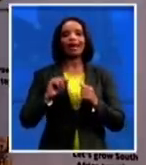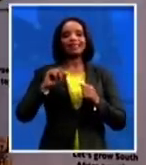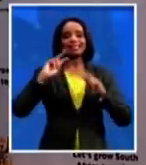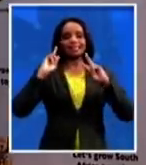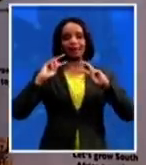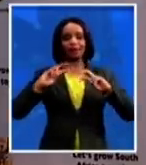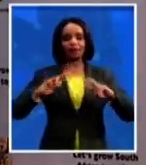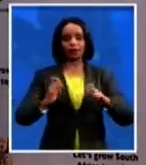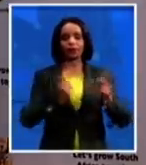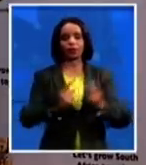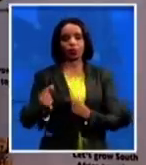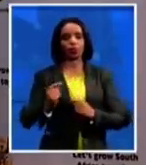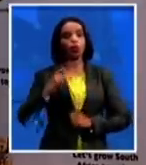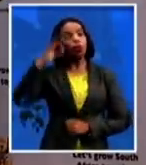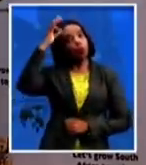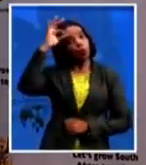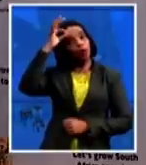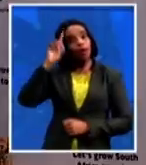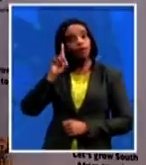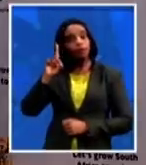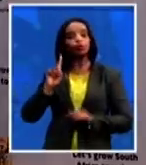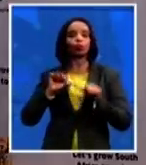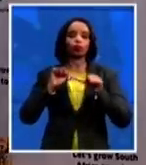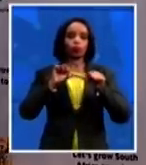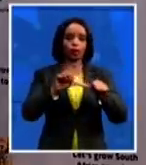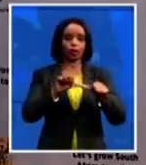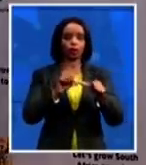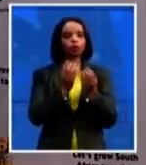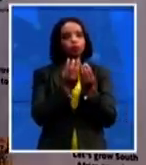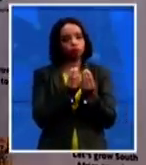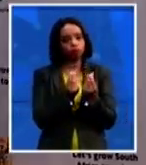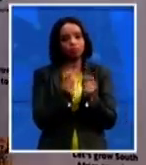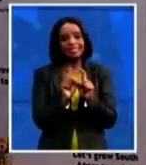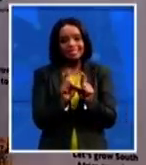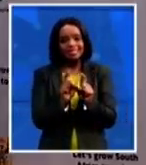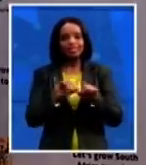addressing unemployment as one of the major challenges facing the country.